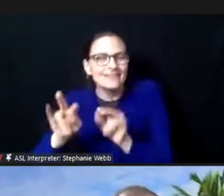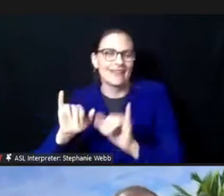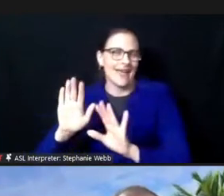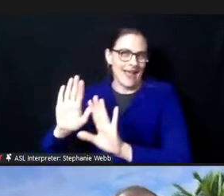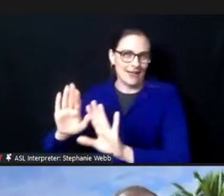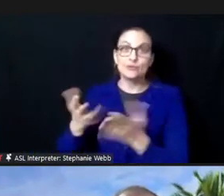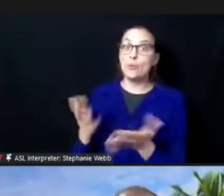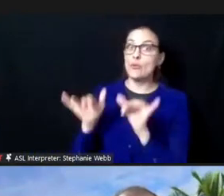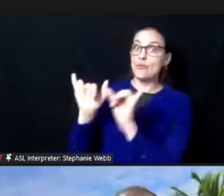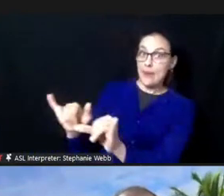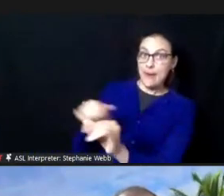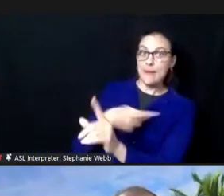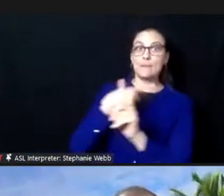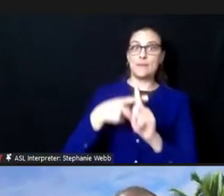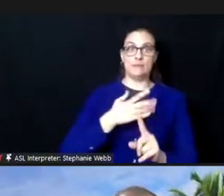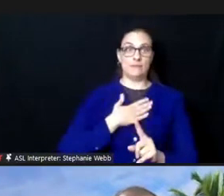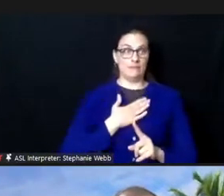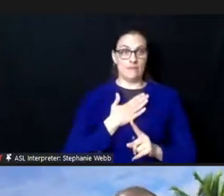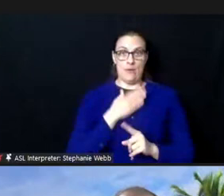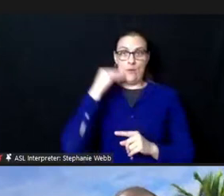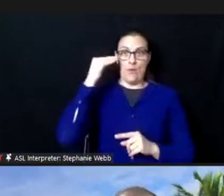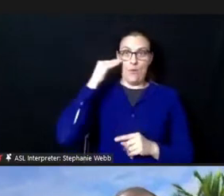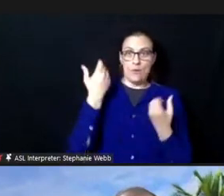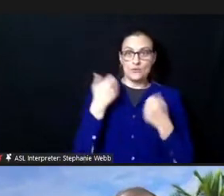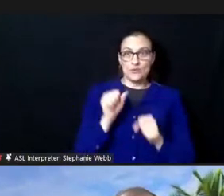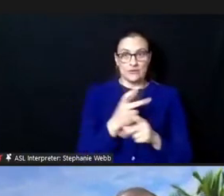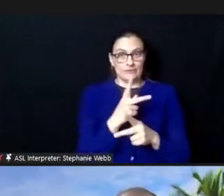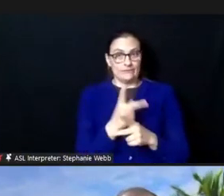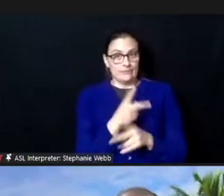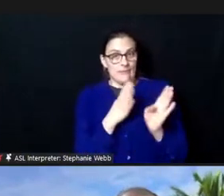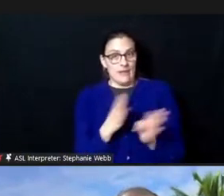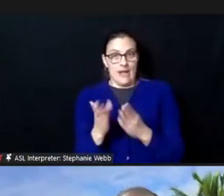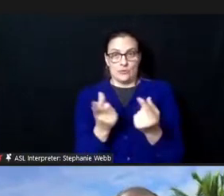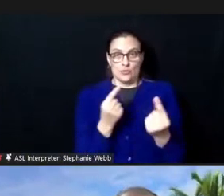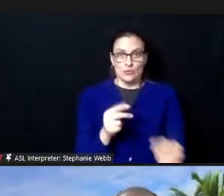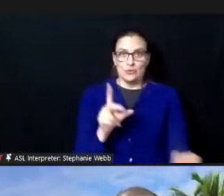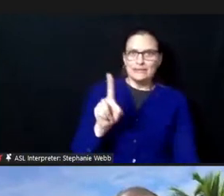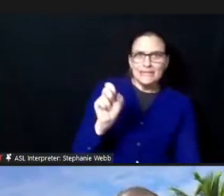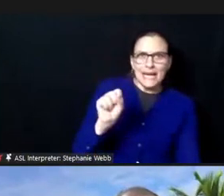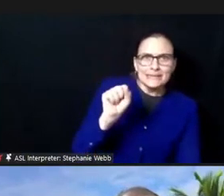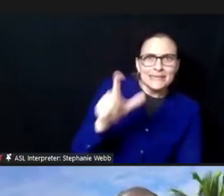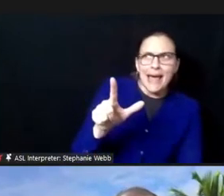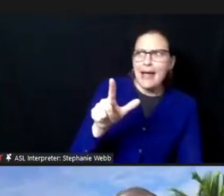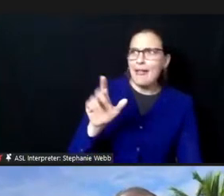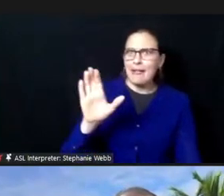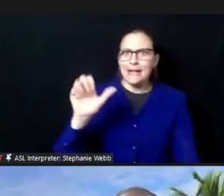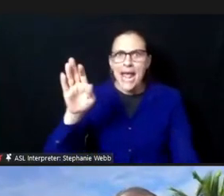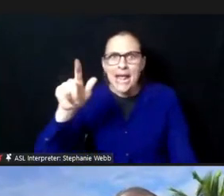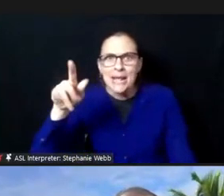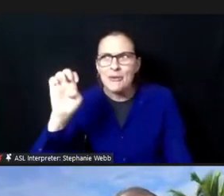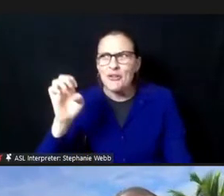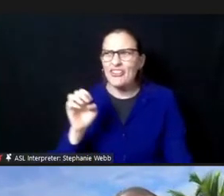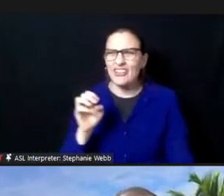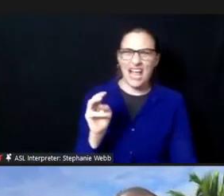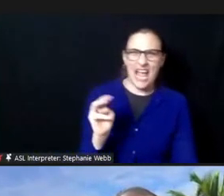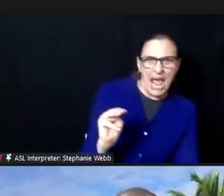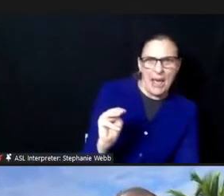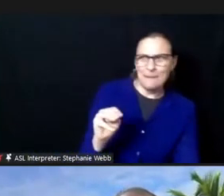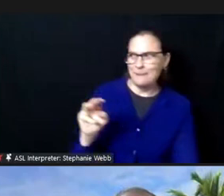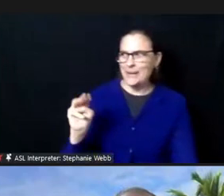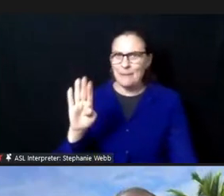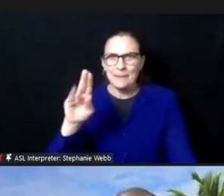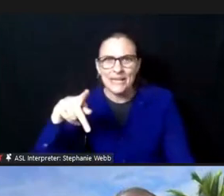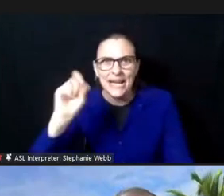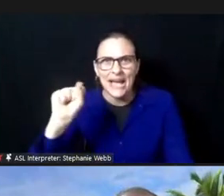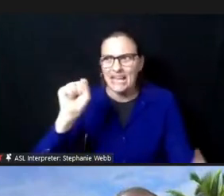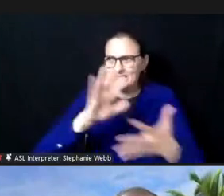chaotic. DSL to cable, what is M compared to Mbps? How do I know how fast that is?